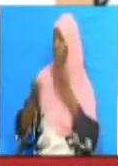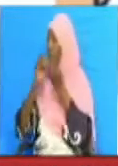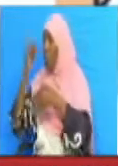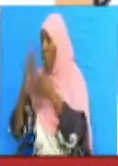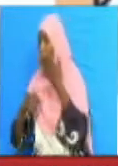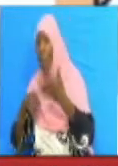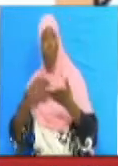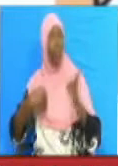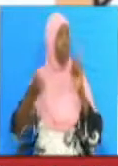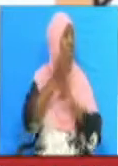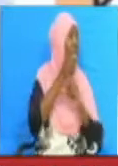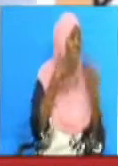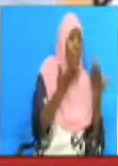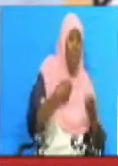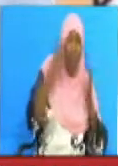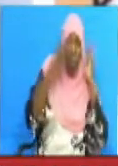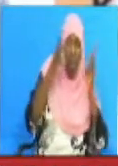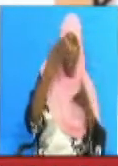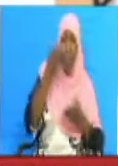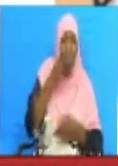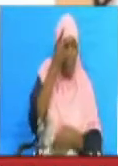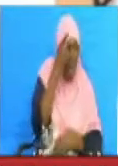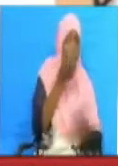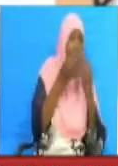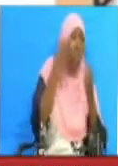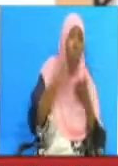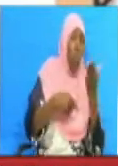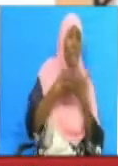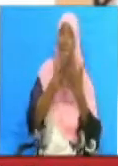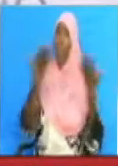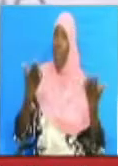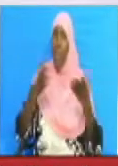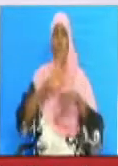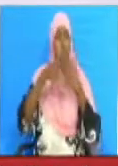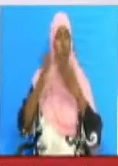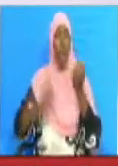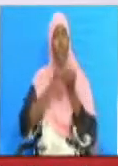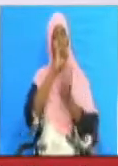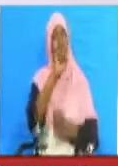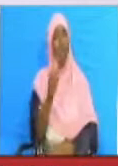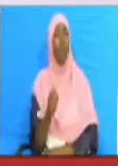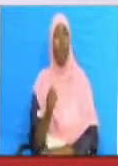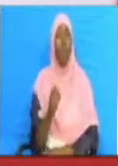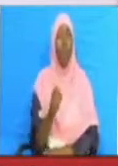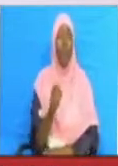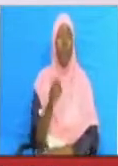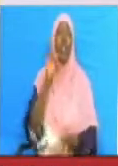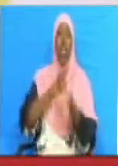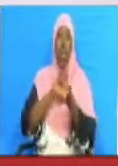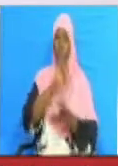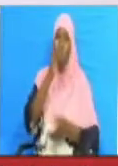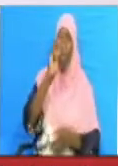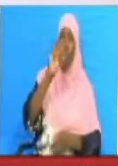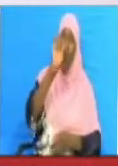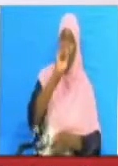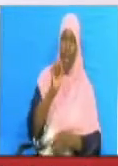going to get sick. I'm worried about my parents and everything else. So we all need to support each other. Kwa upande wake, Daktari James Mwangi,